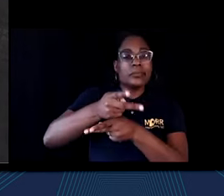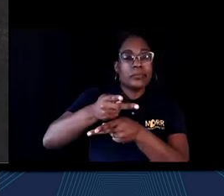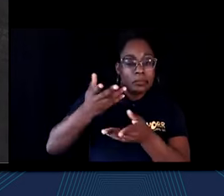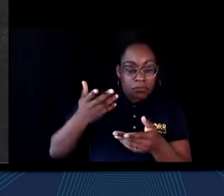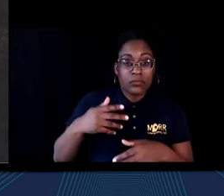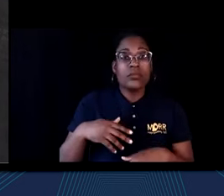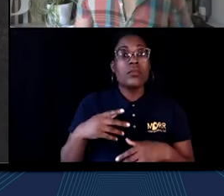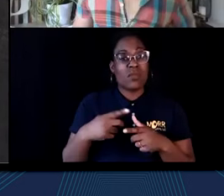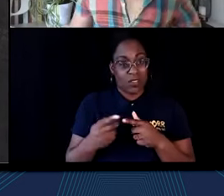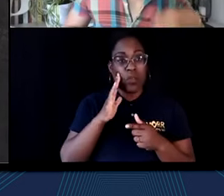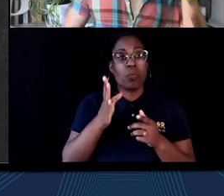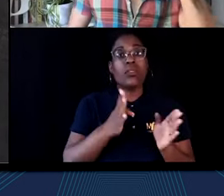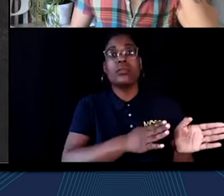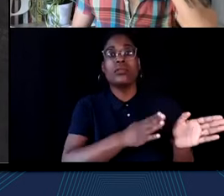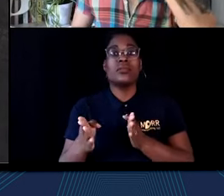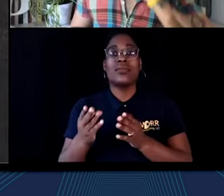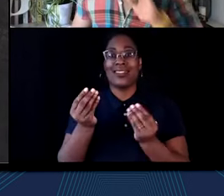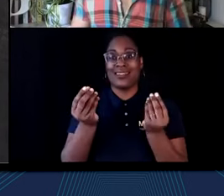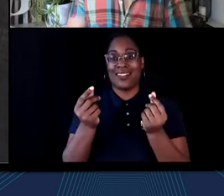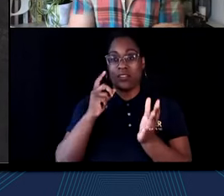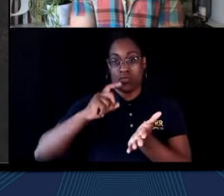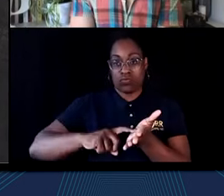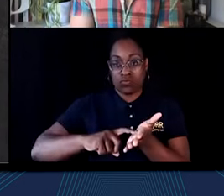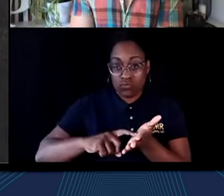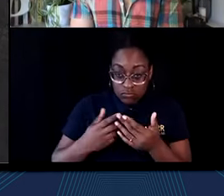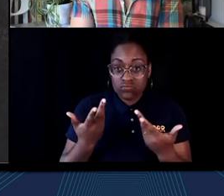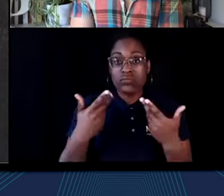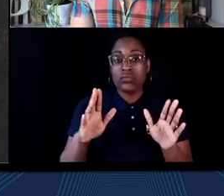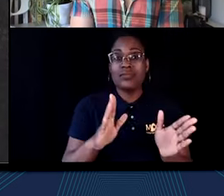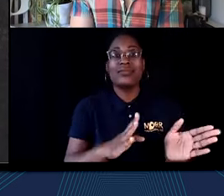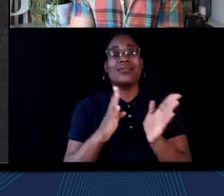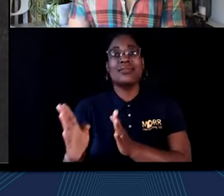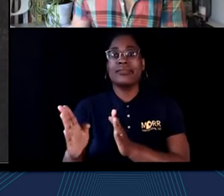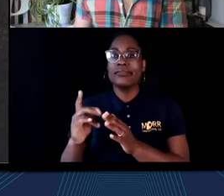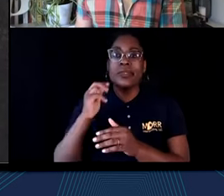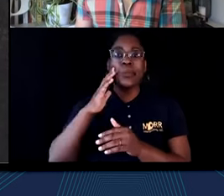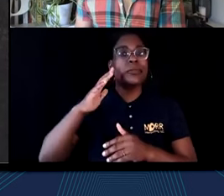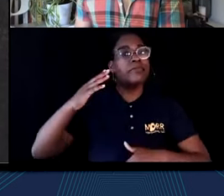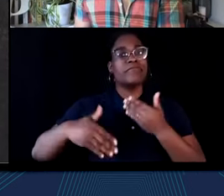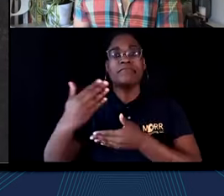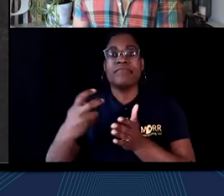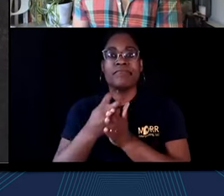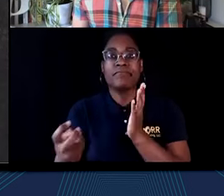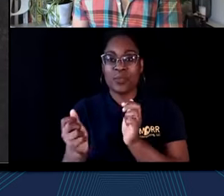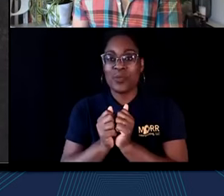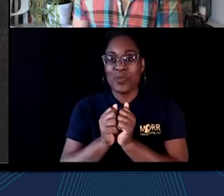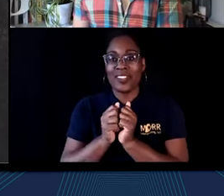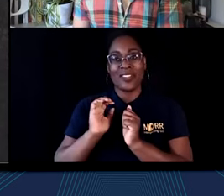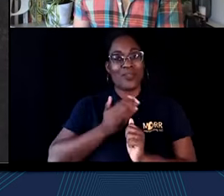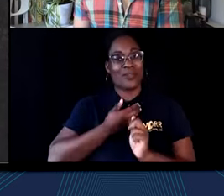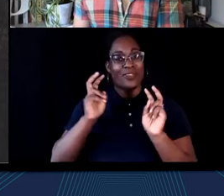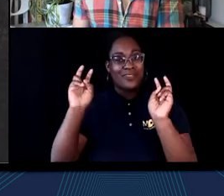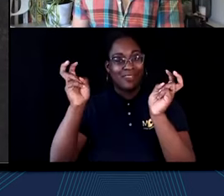acknowledgement. And then we're going to move into some more of the content of our day. So with that said, off to you,